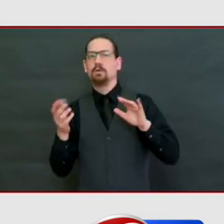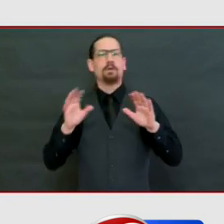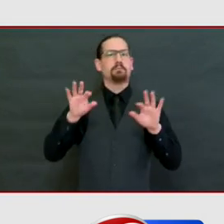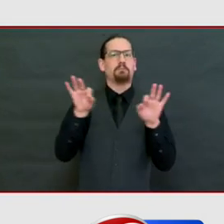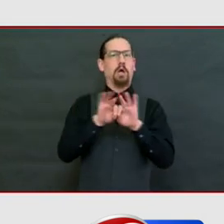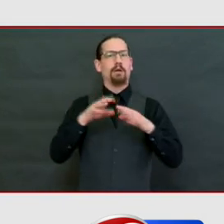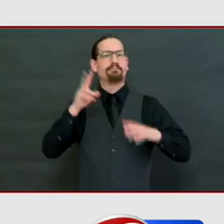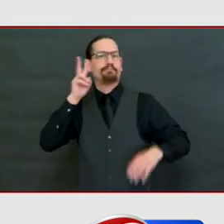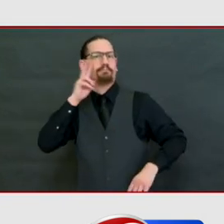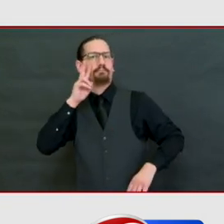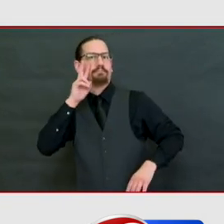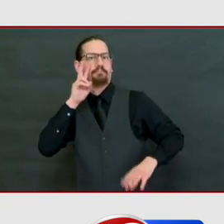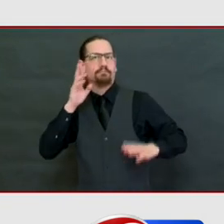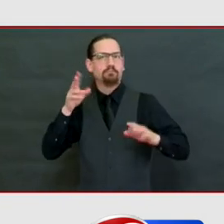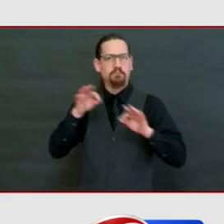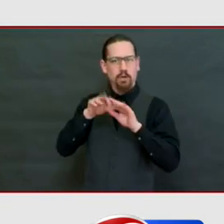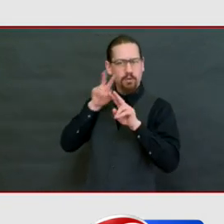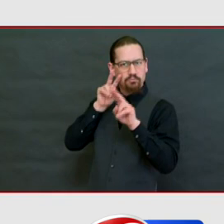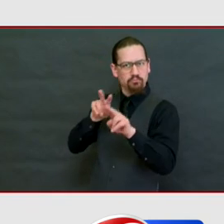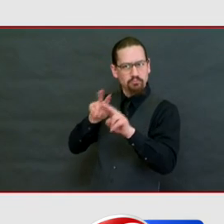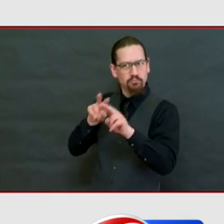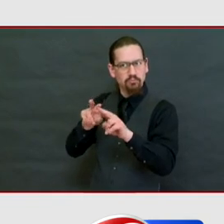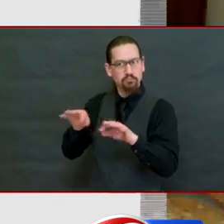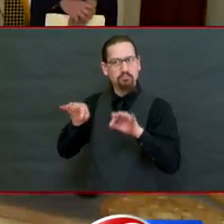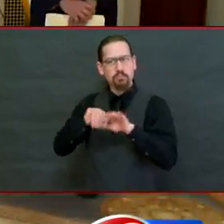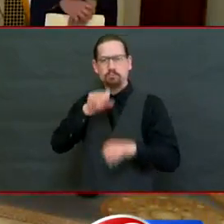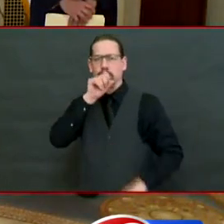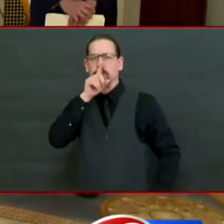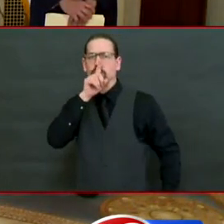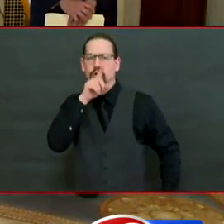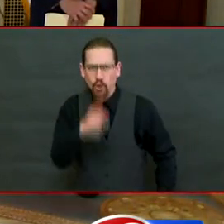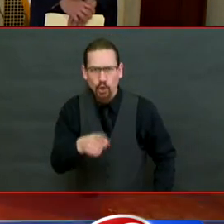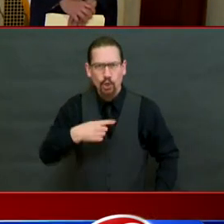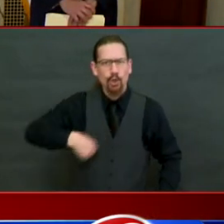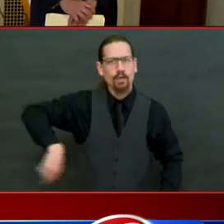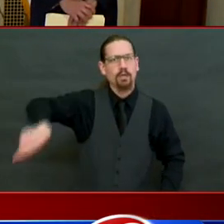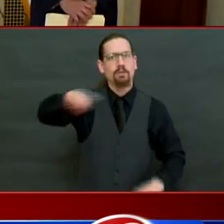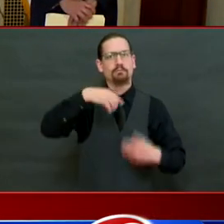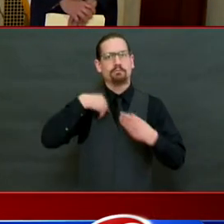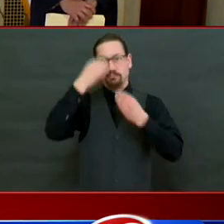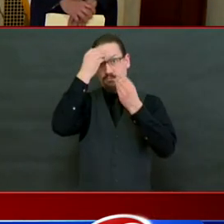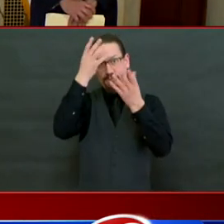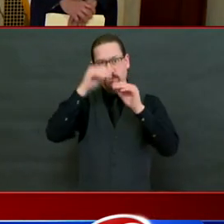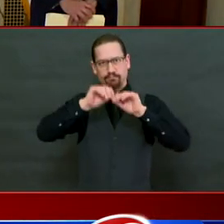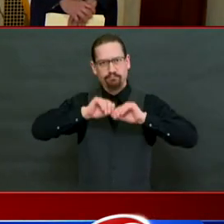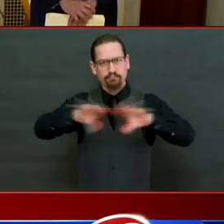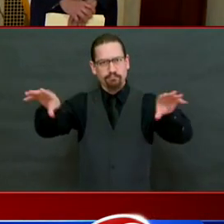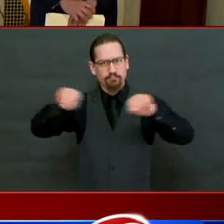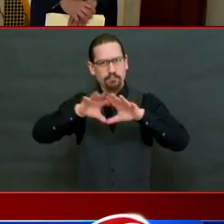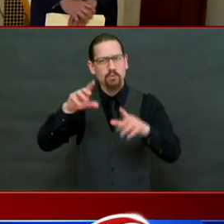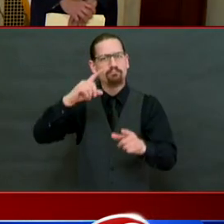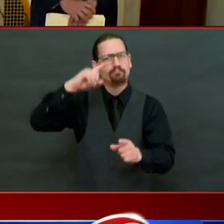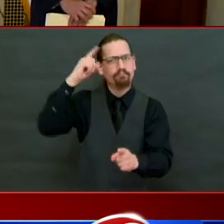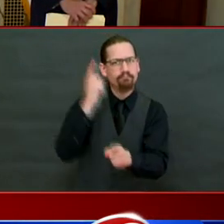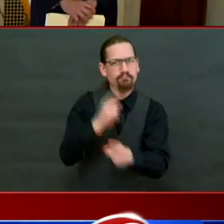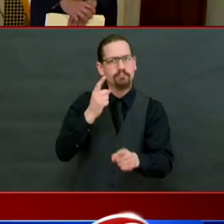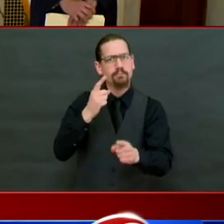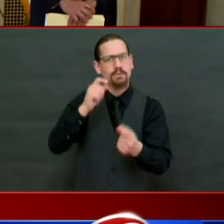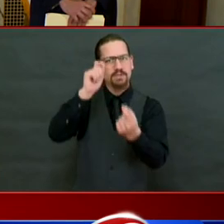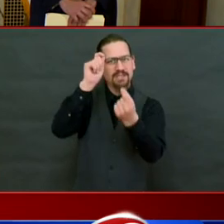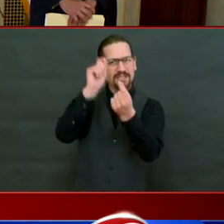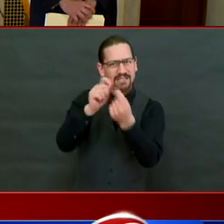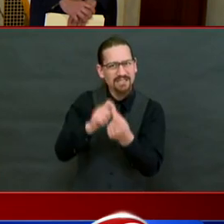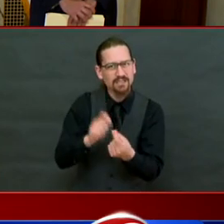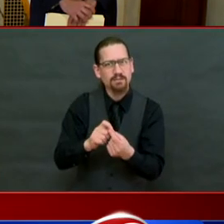accurate information, to give you as much notice as I can, to prioritize getting as many people back to work as fast